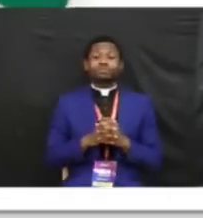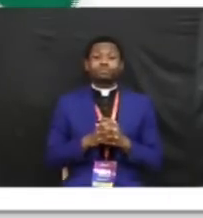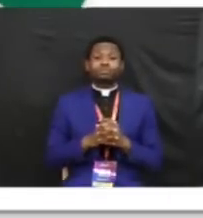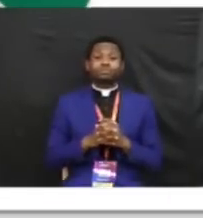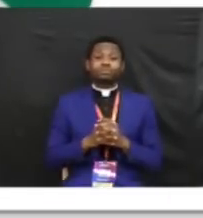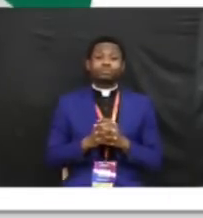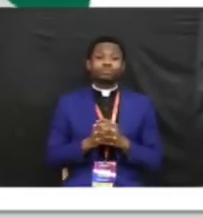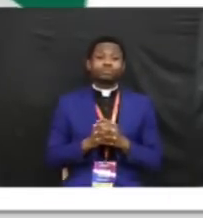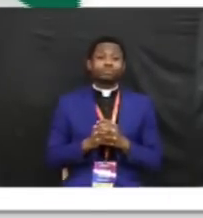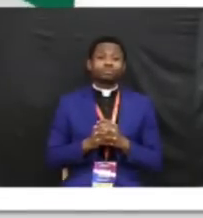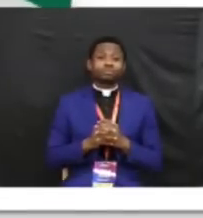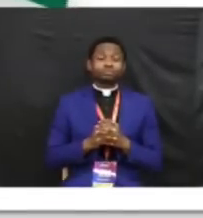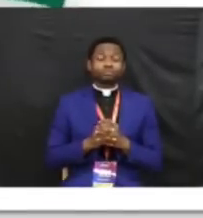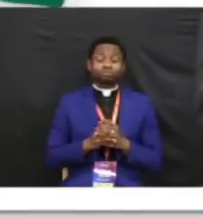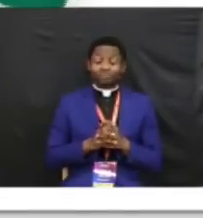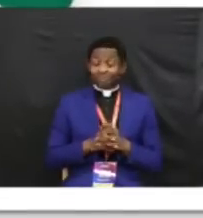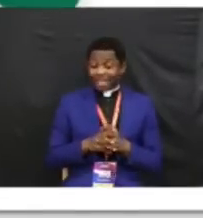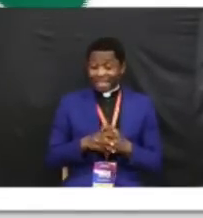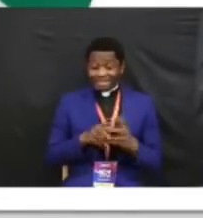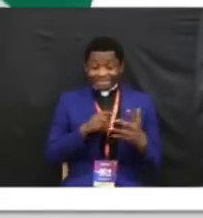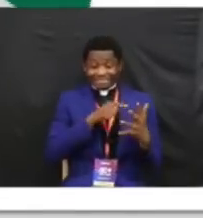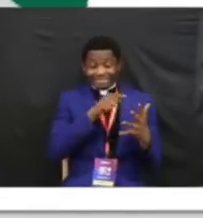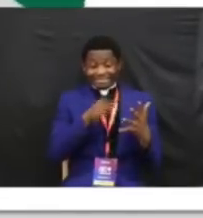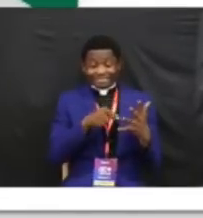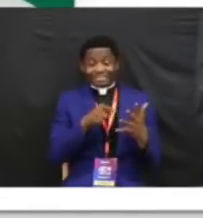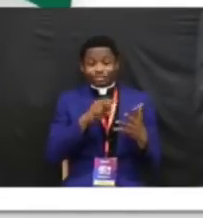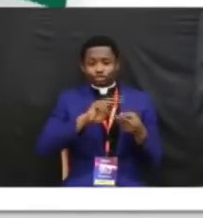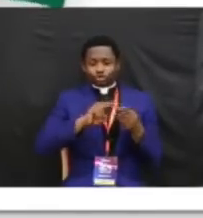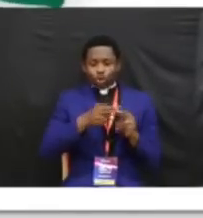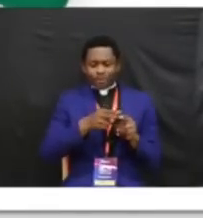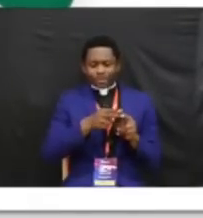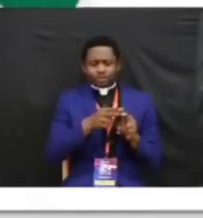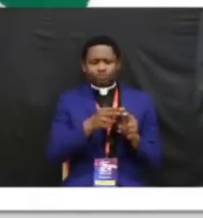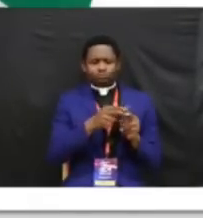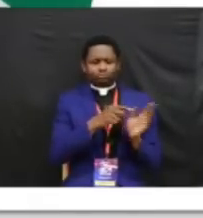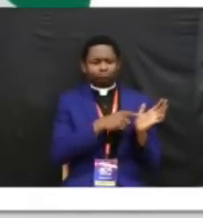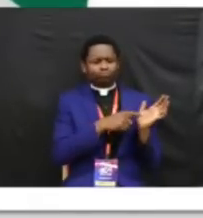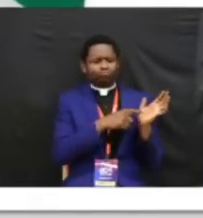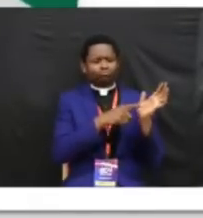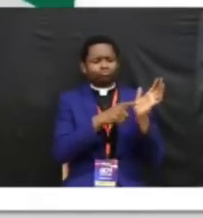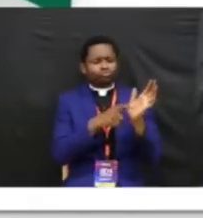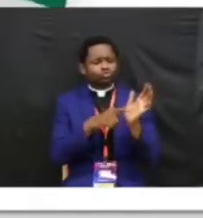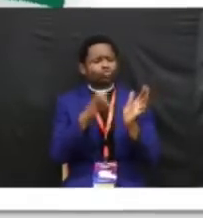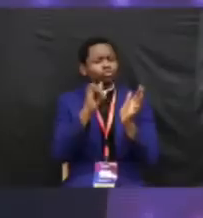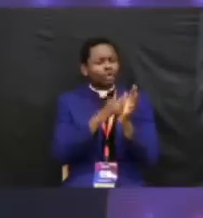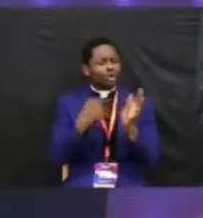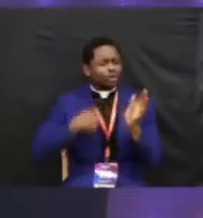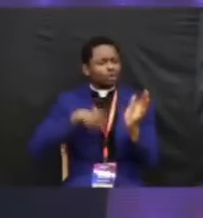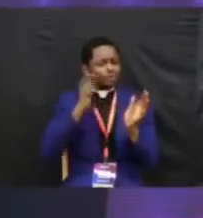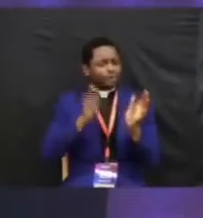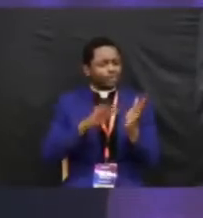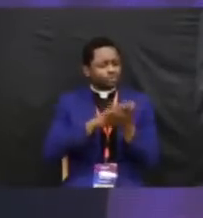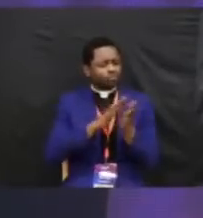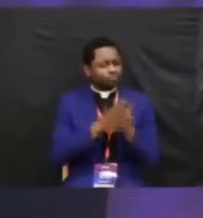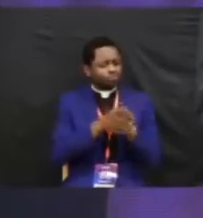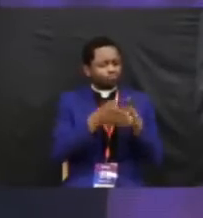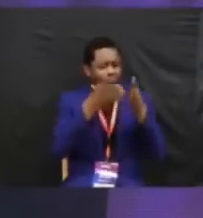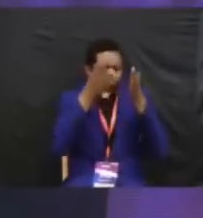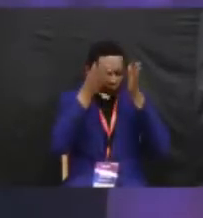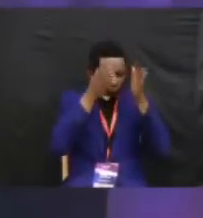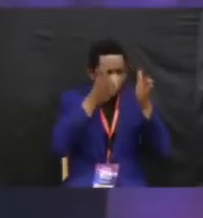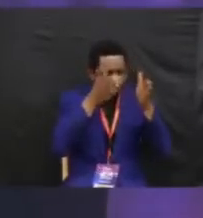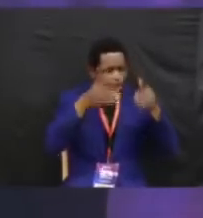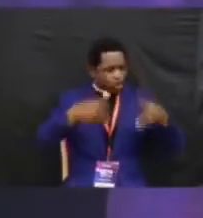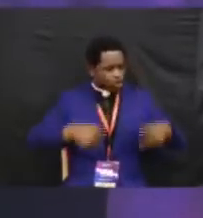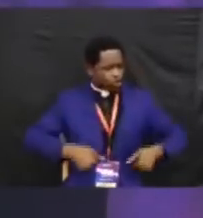This reality continuously point to us that we must be mindful to factor our young